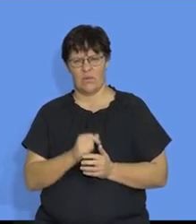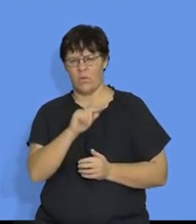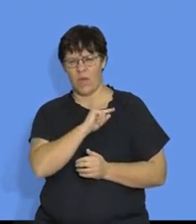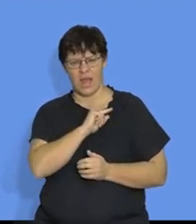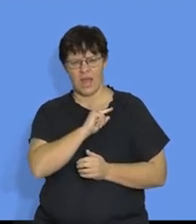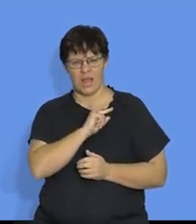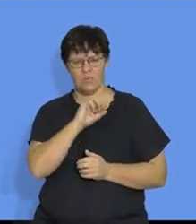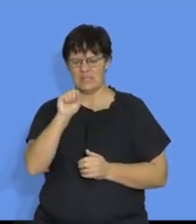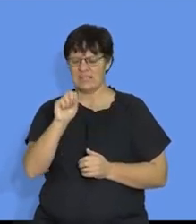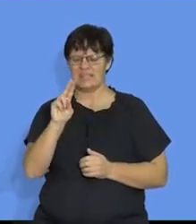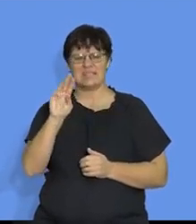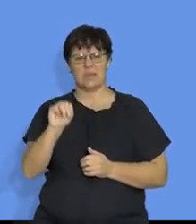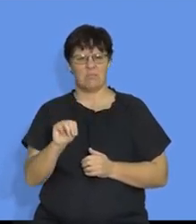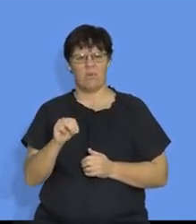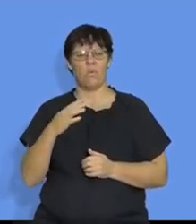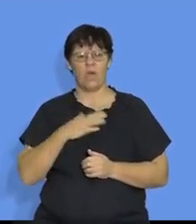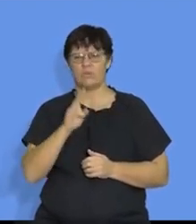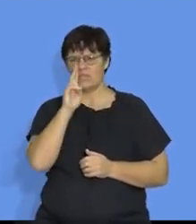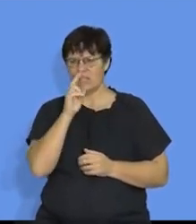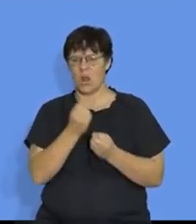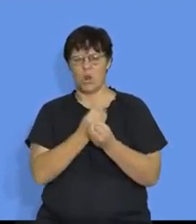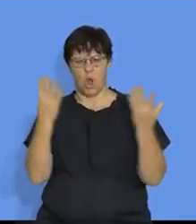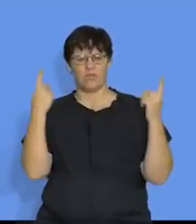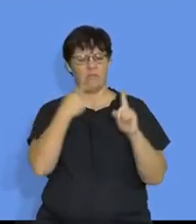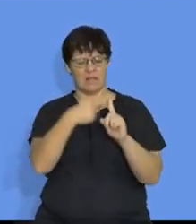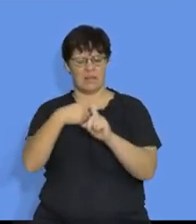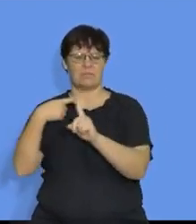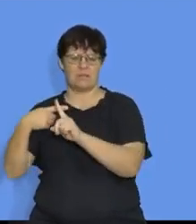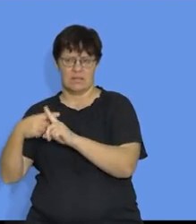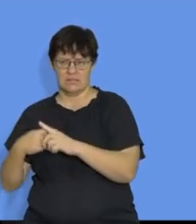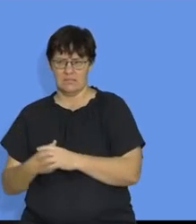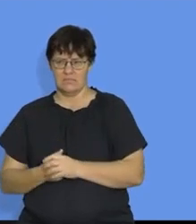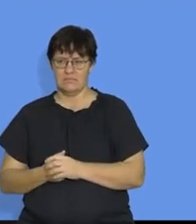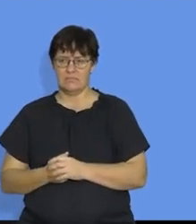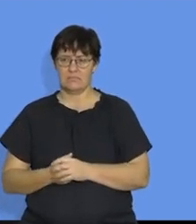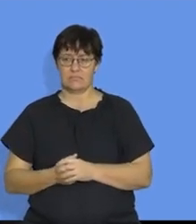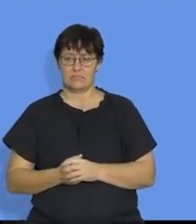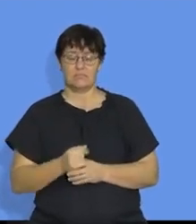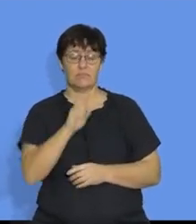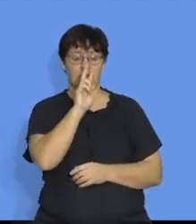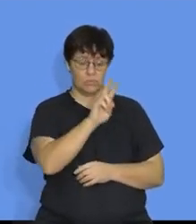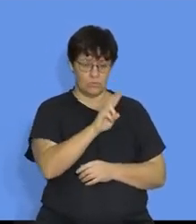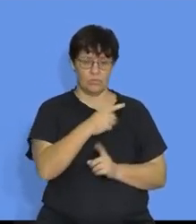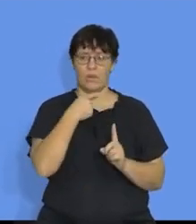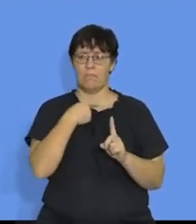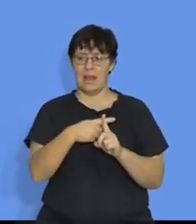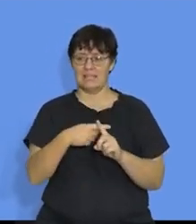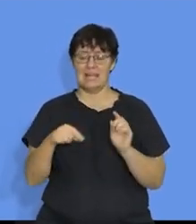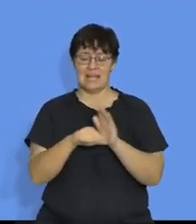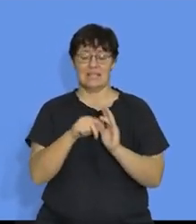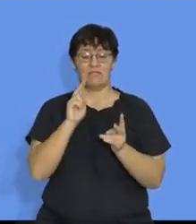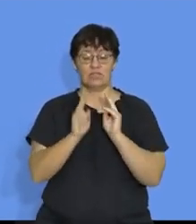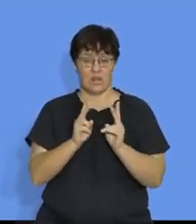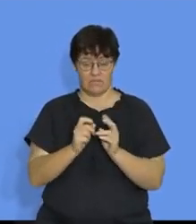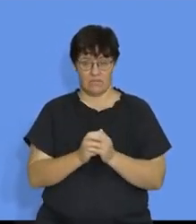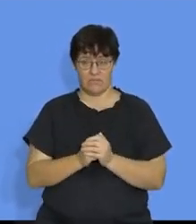working with sum, so we're expecting to see a lot of pluses, but please just remember that 2 plus negative 12 is